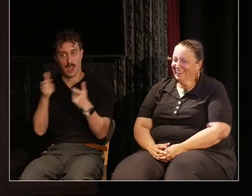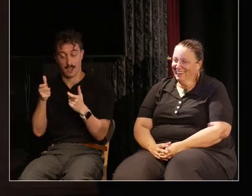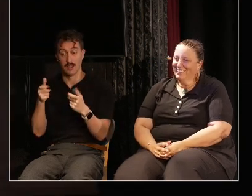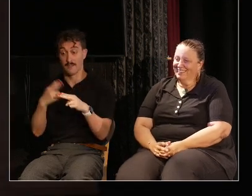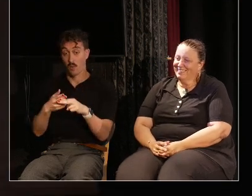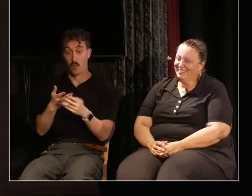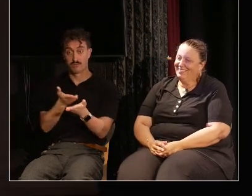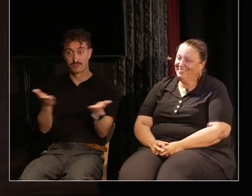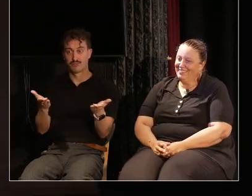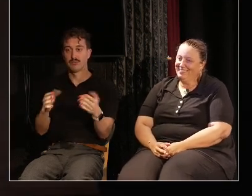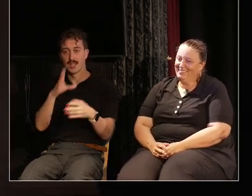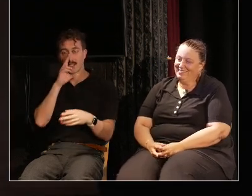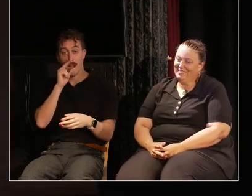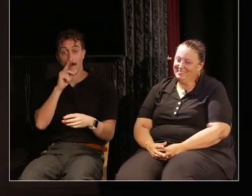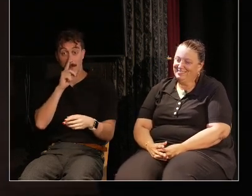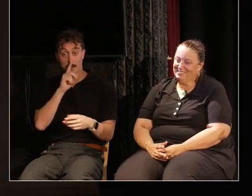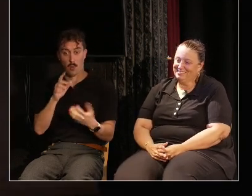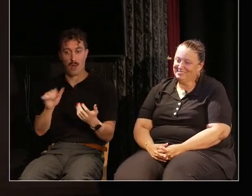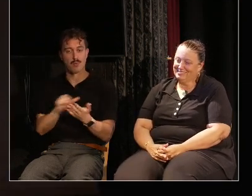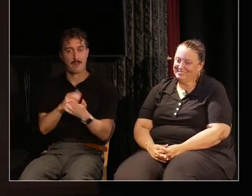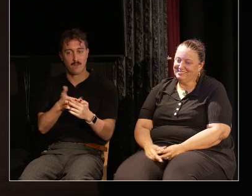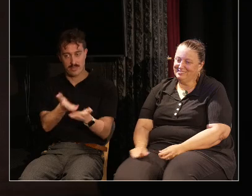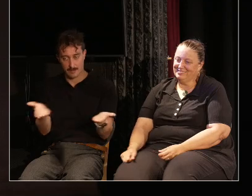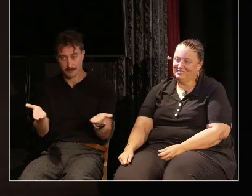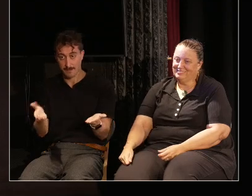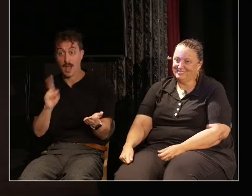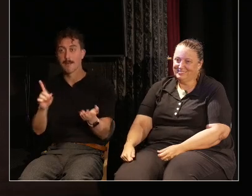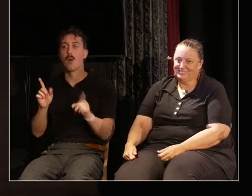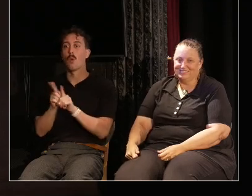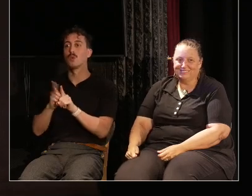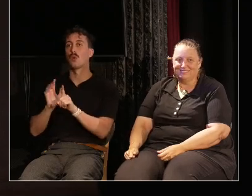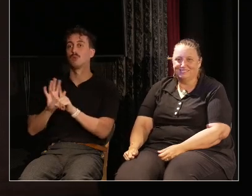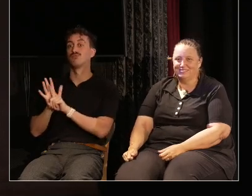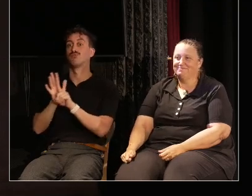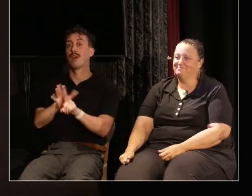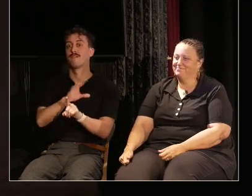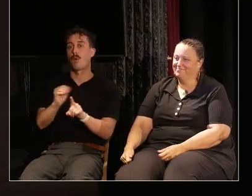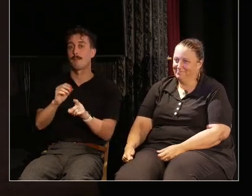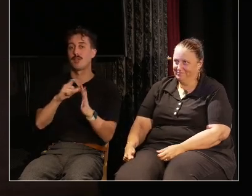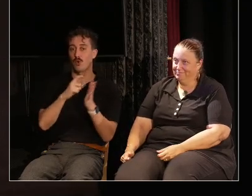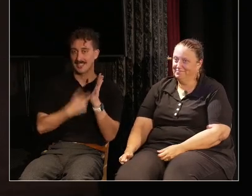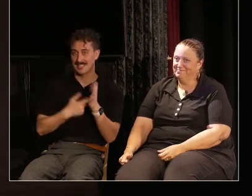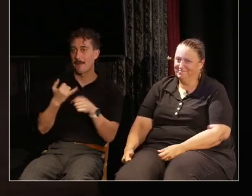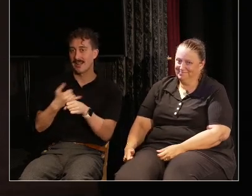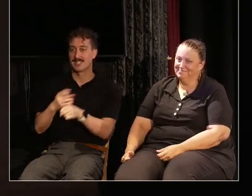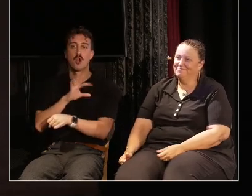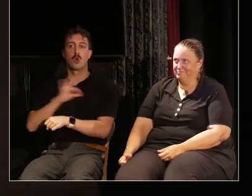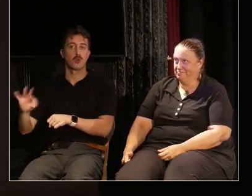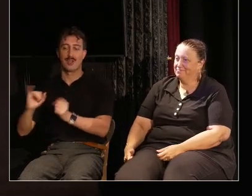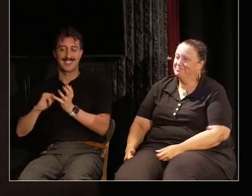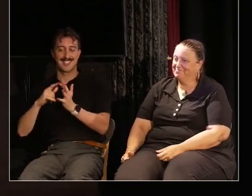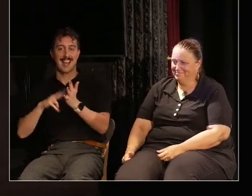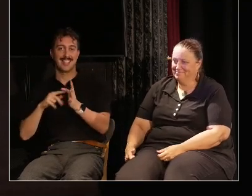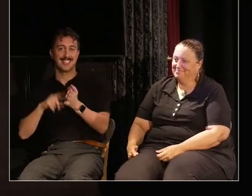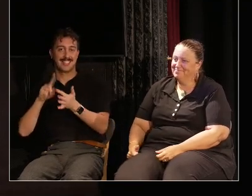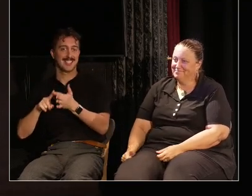young people that is appropriate, but driven by, doctors and medicine, not by the Senate, because that is the last place you should have a